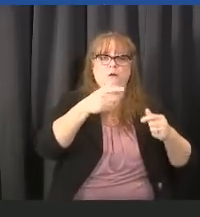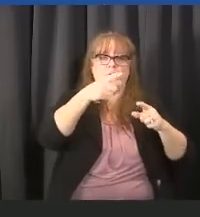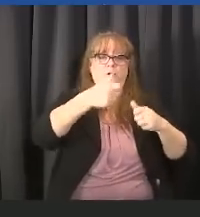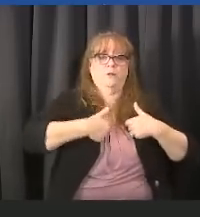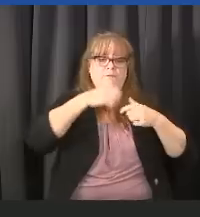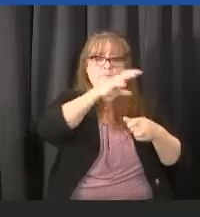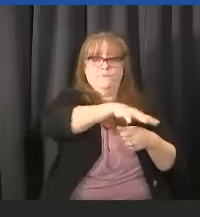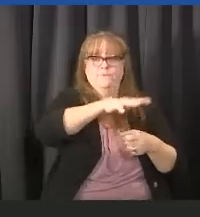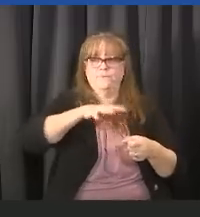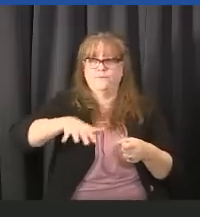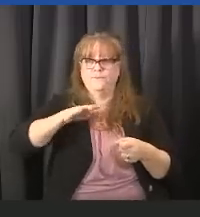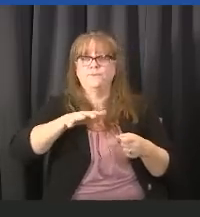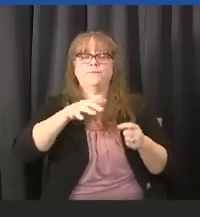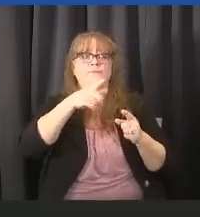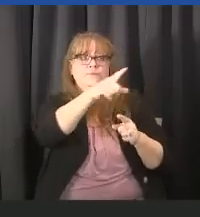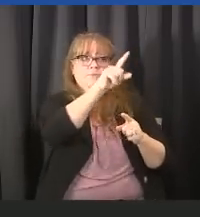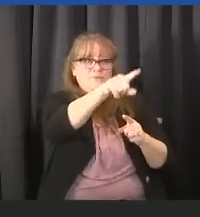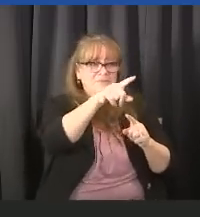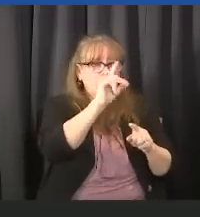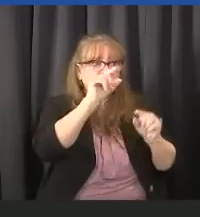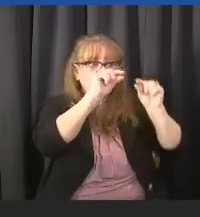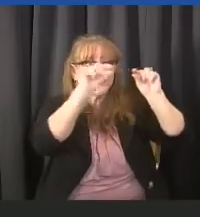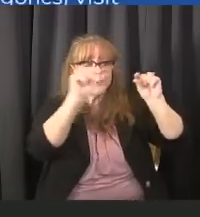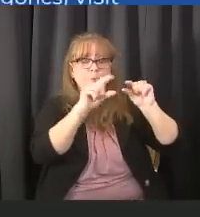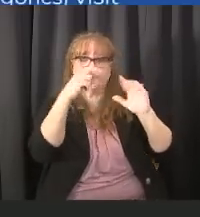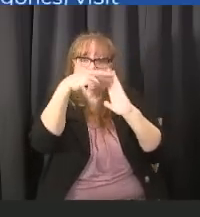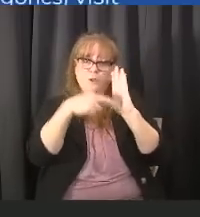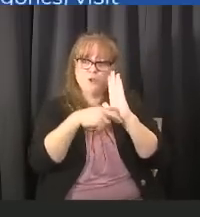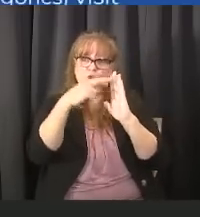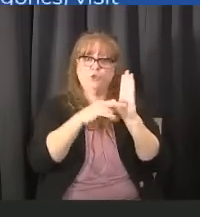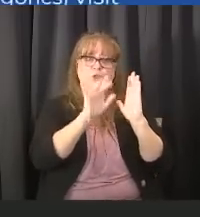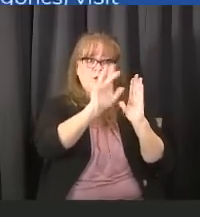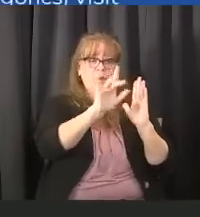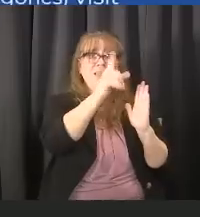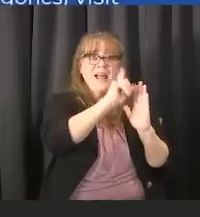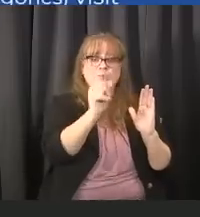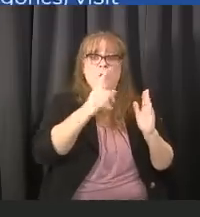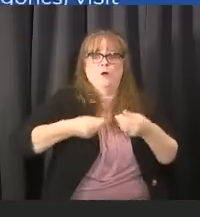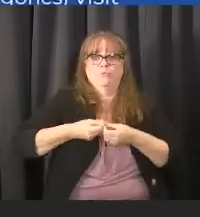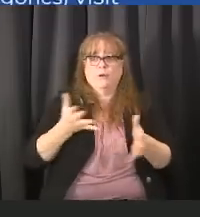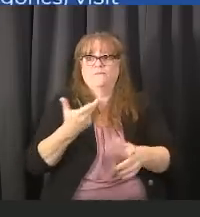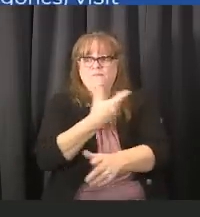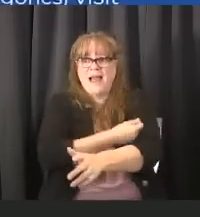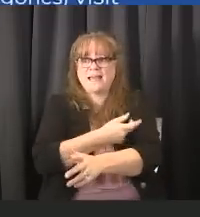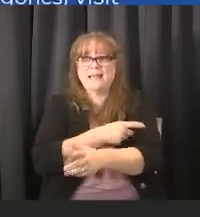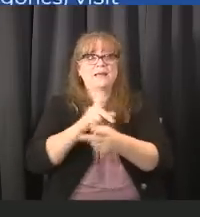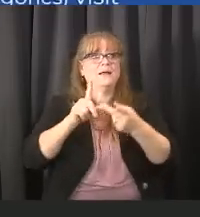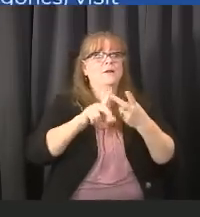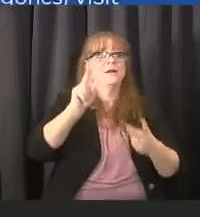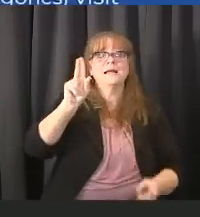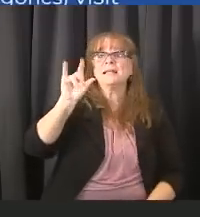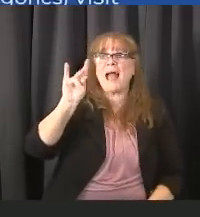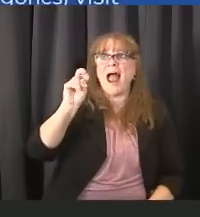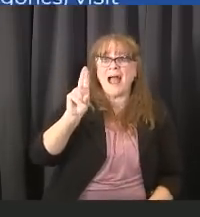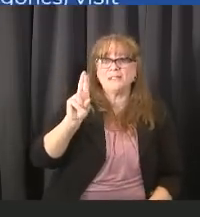can sign up to receive that. Kaiser Permanente, for Kaiser Permanente members 70 and up, you can